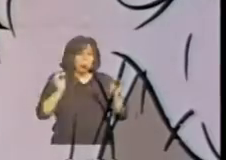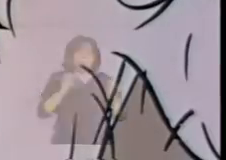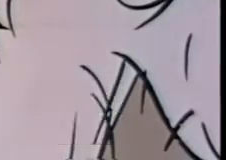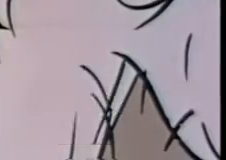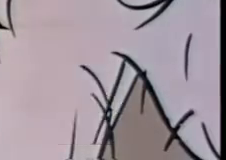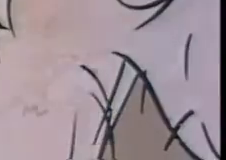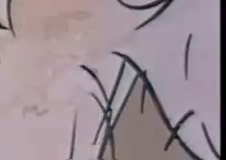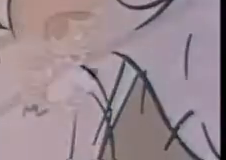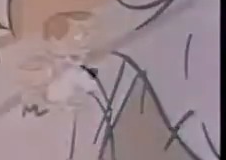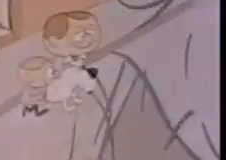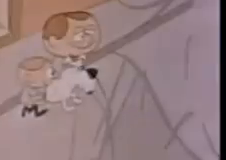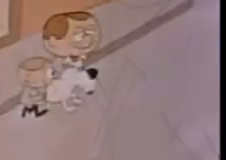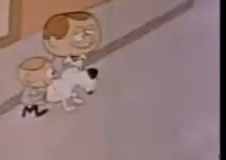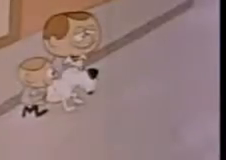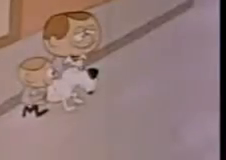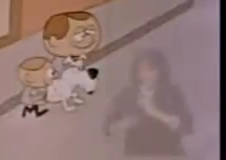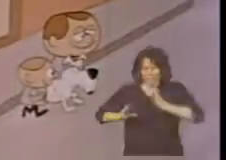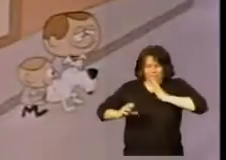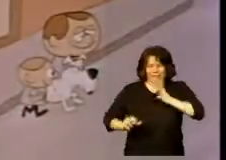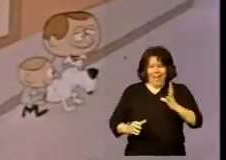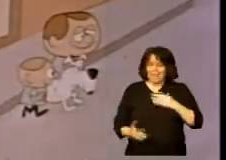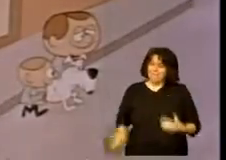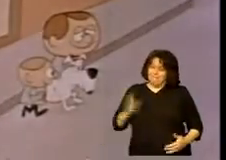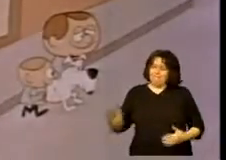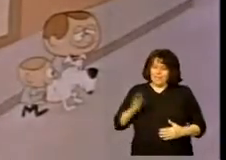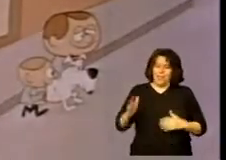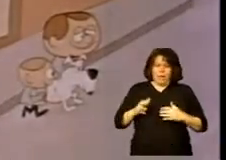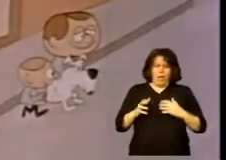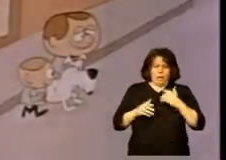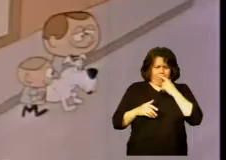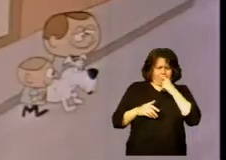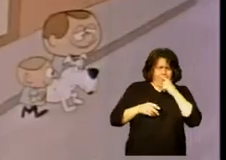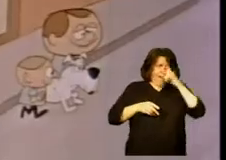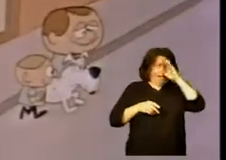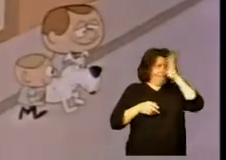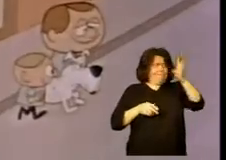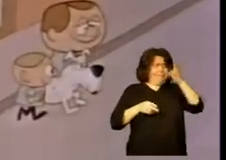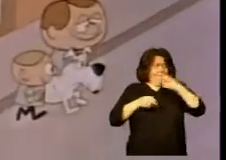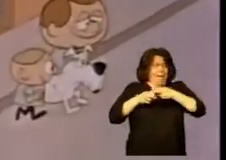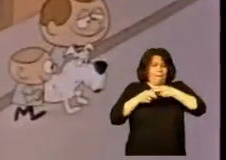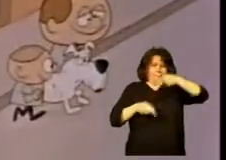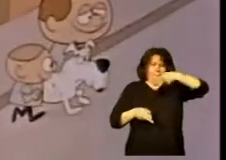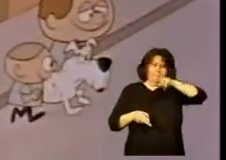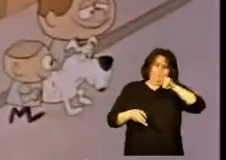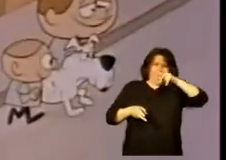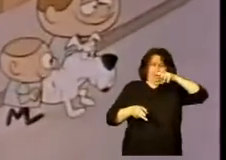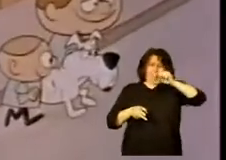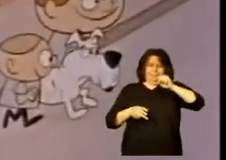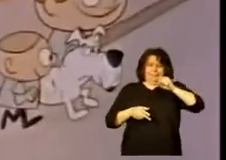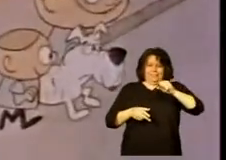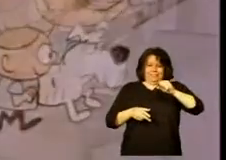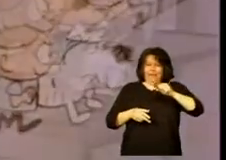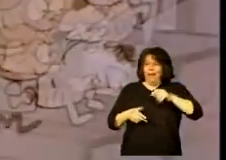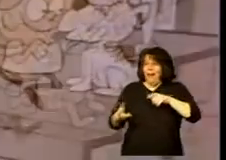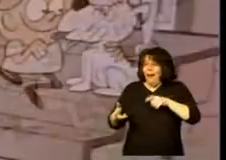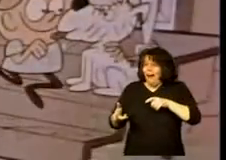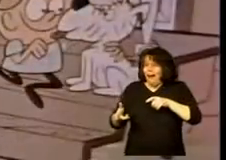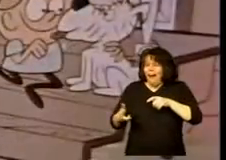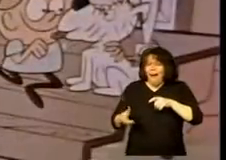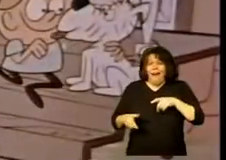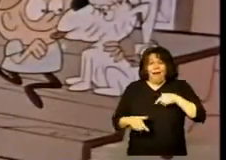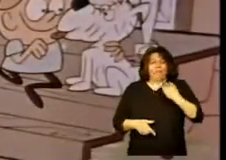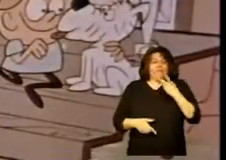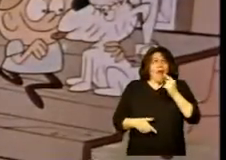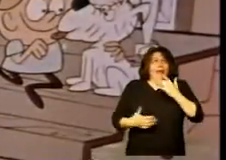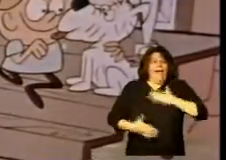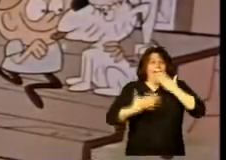collar. So Father and Tommy walked home with Pups, for that was the name Tommy gave him.